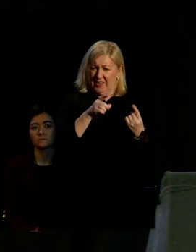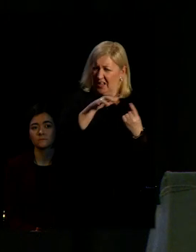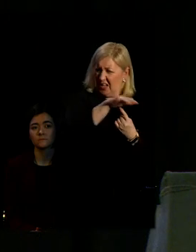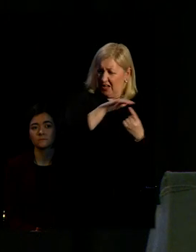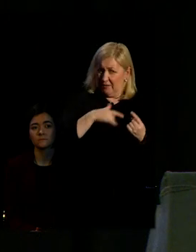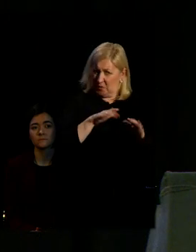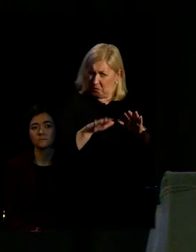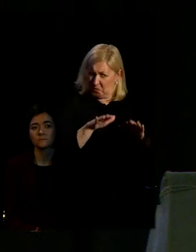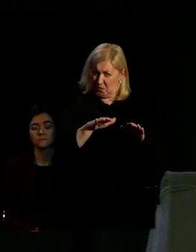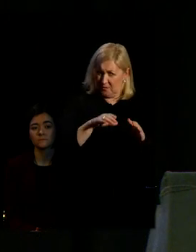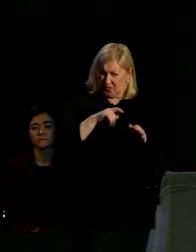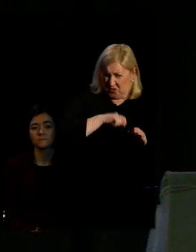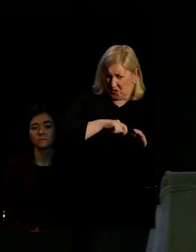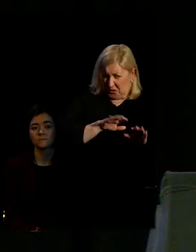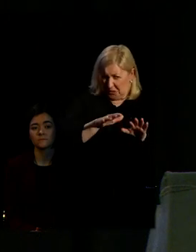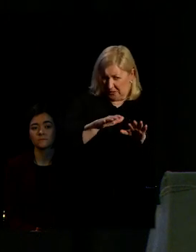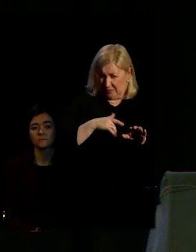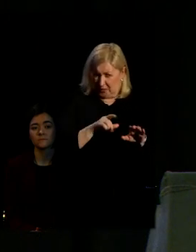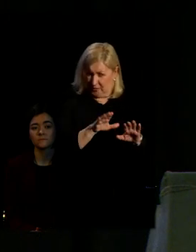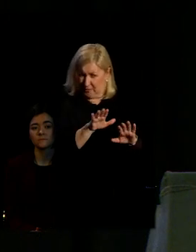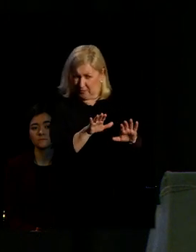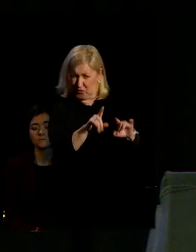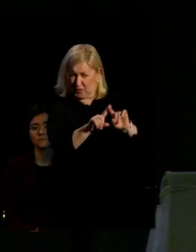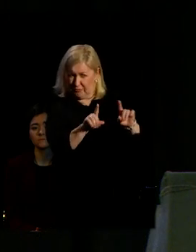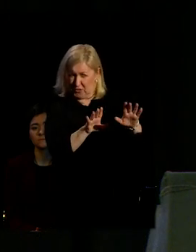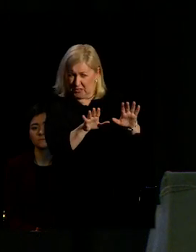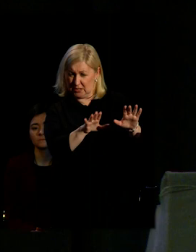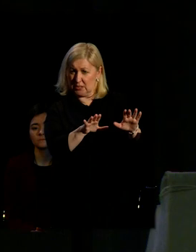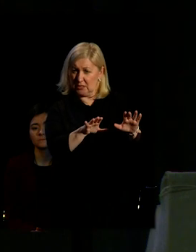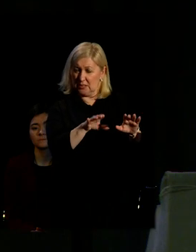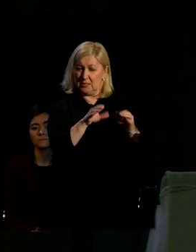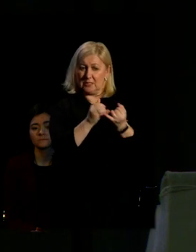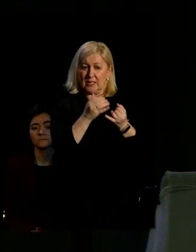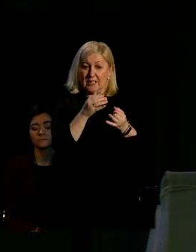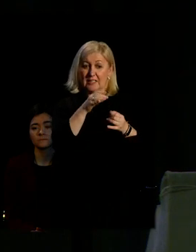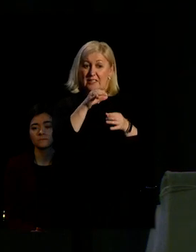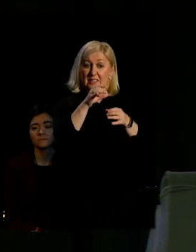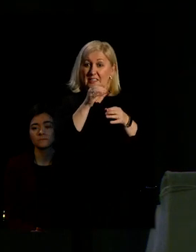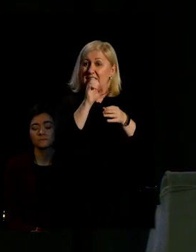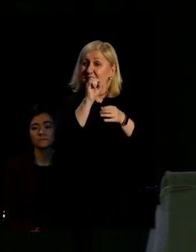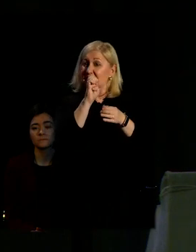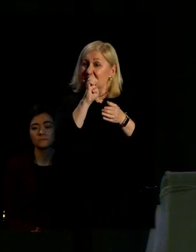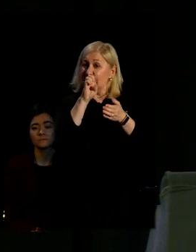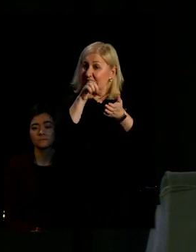actions like the Holocaust will ever happen again, because happen again they can.